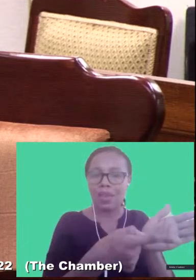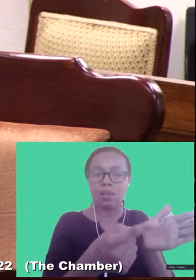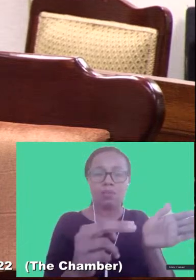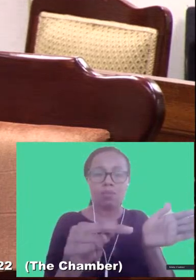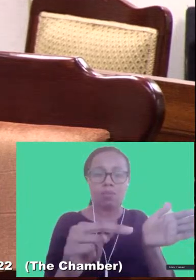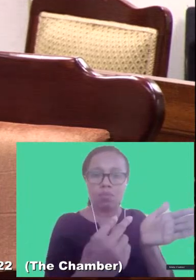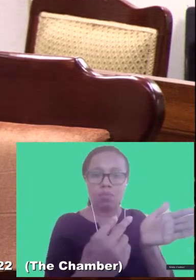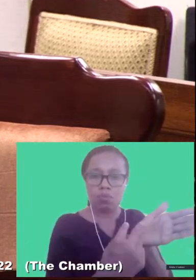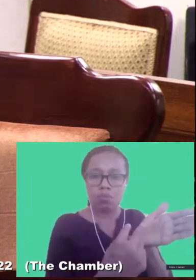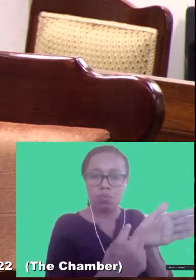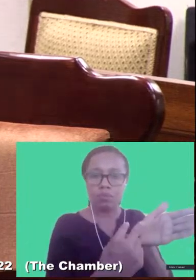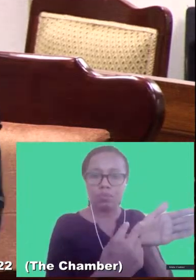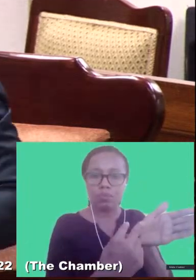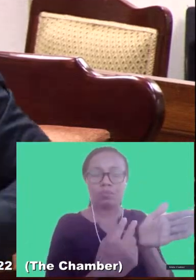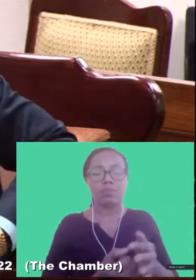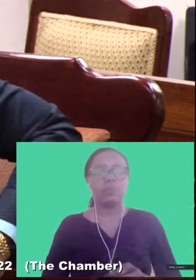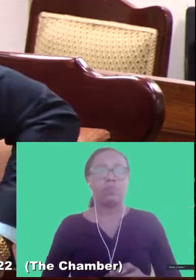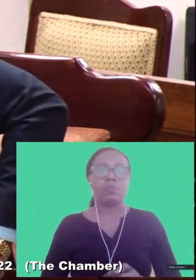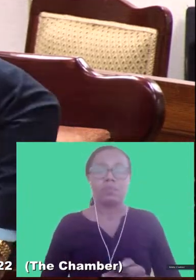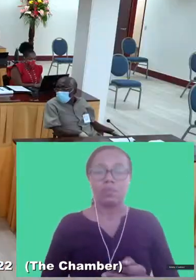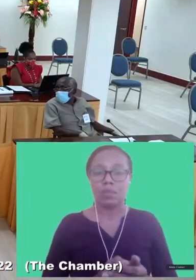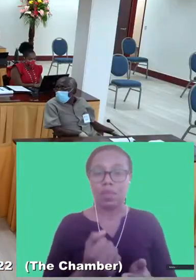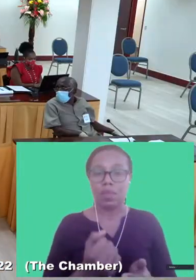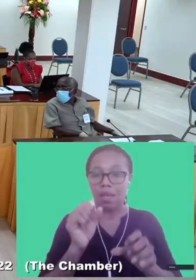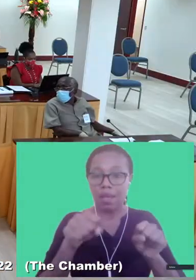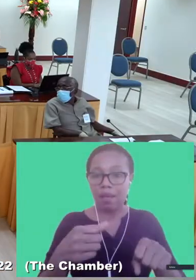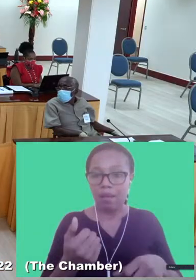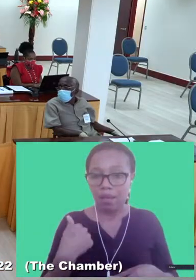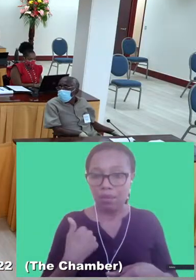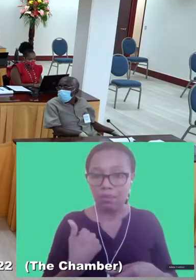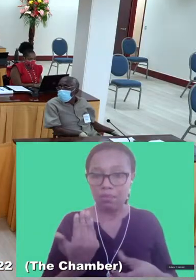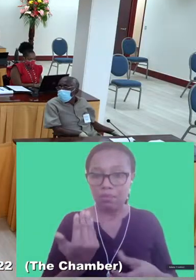The honourable members asked a very important question.